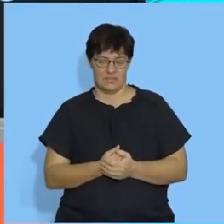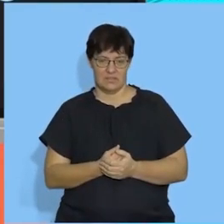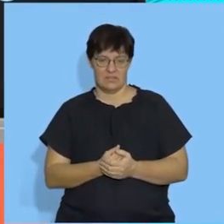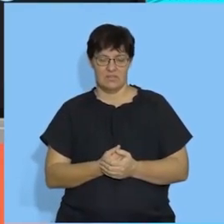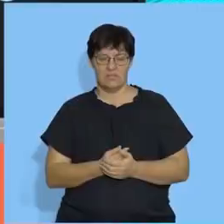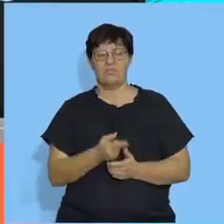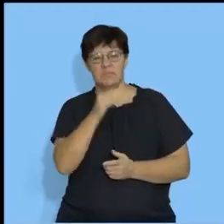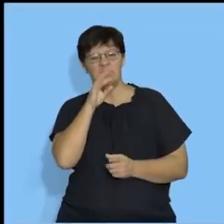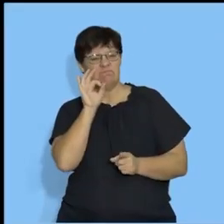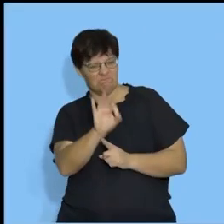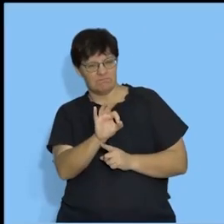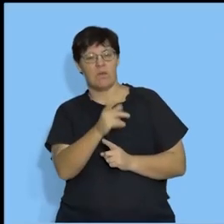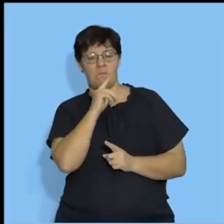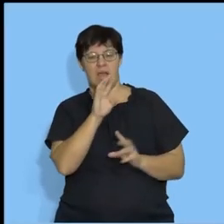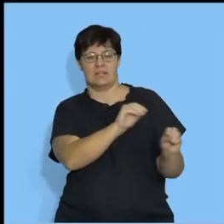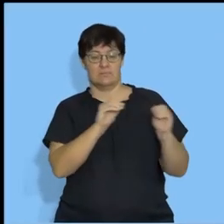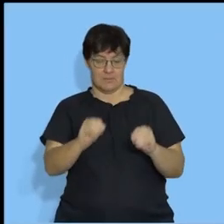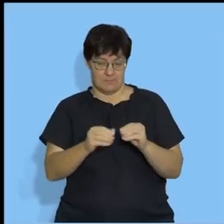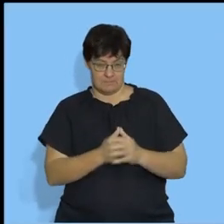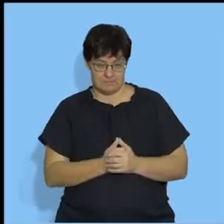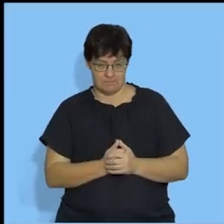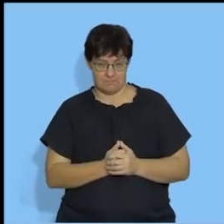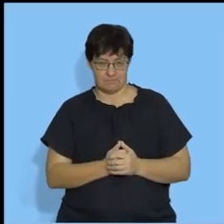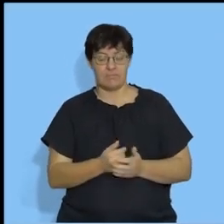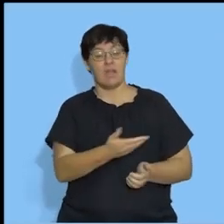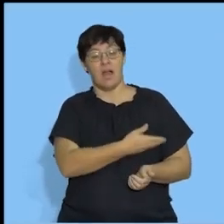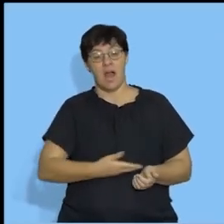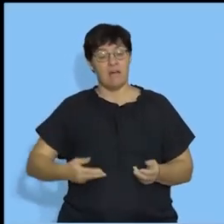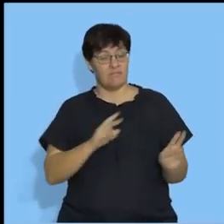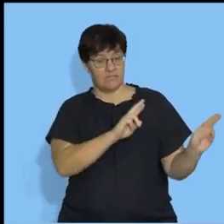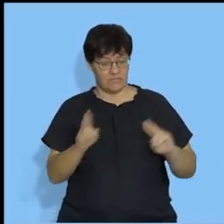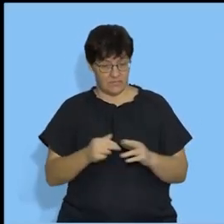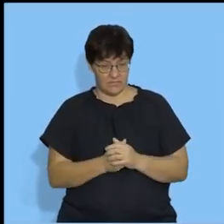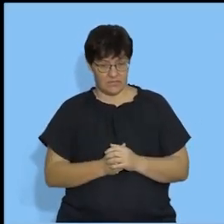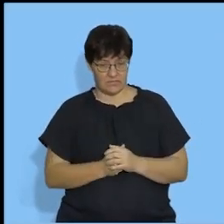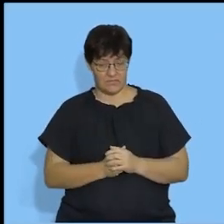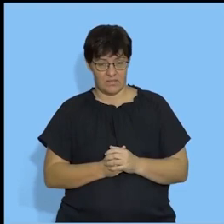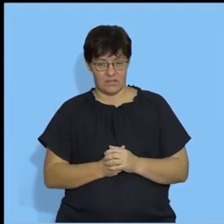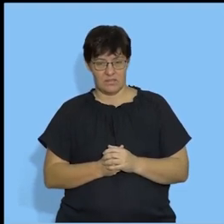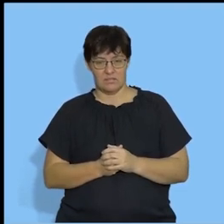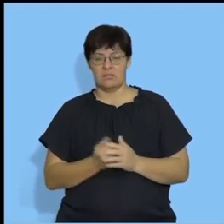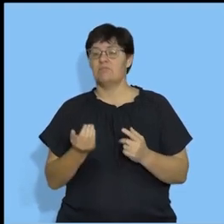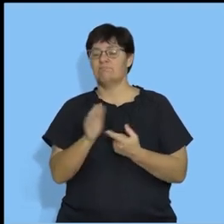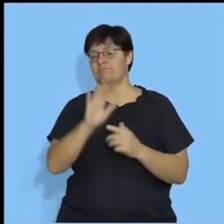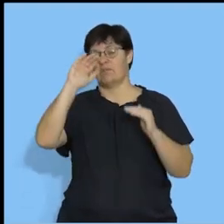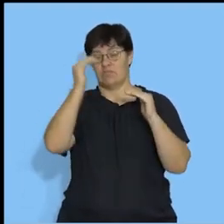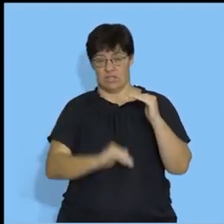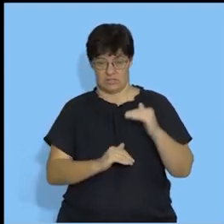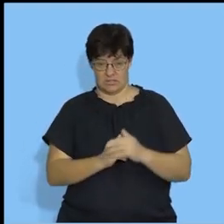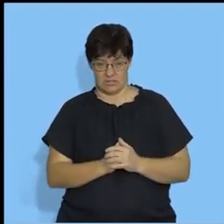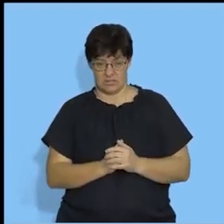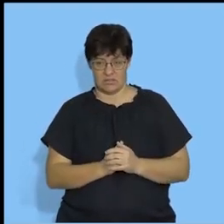the displacement. Right. So the half reaction, which actually shows the reduction, is that